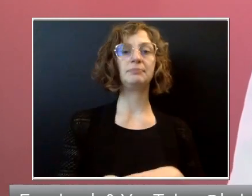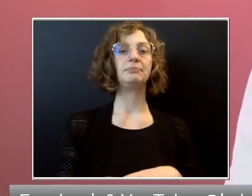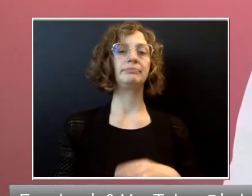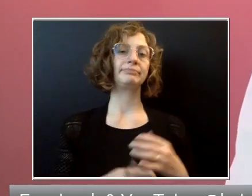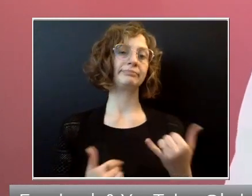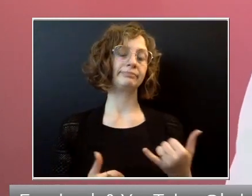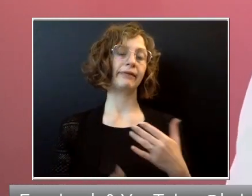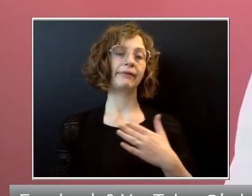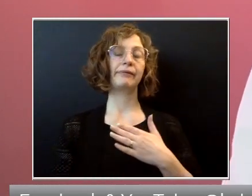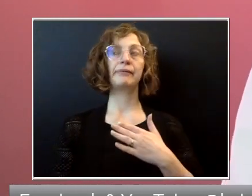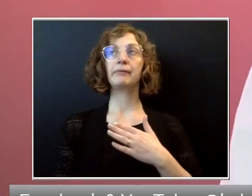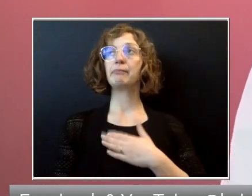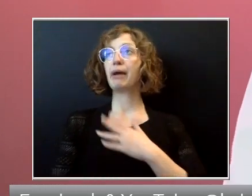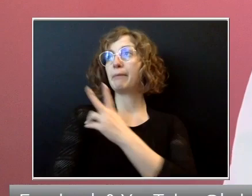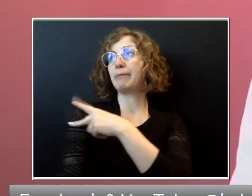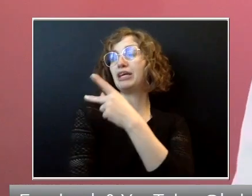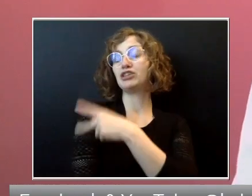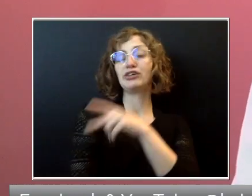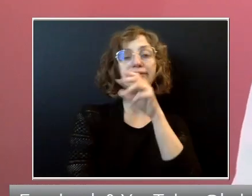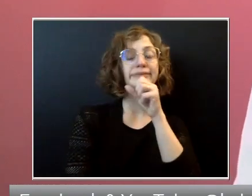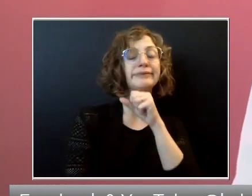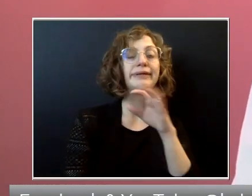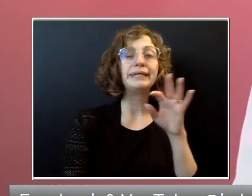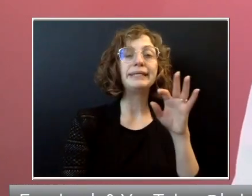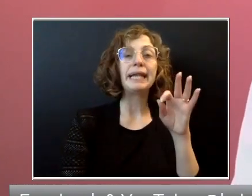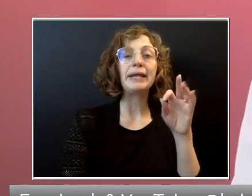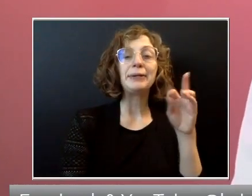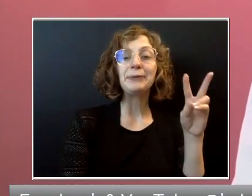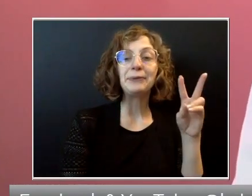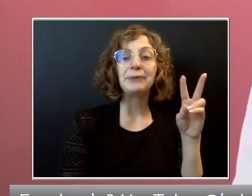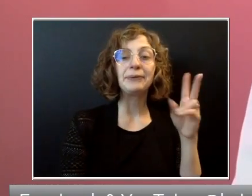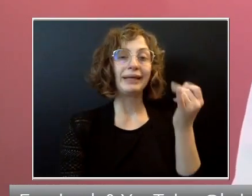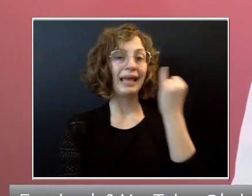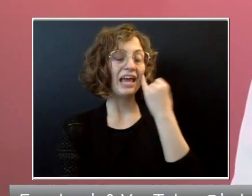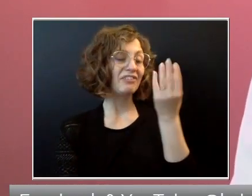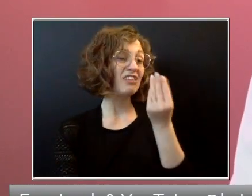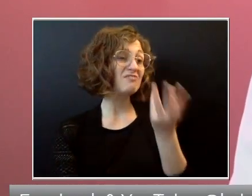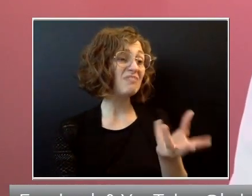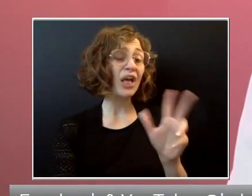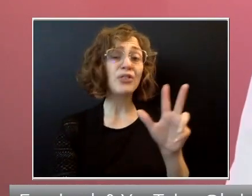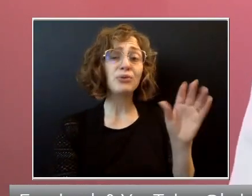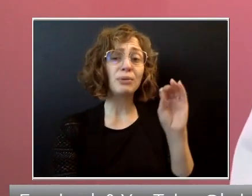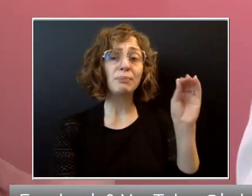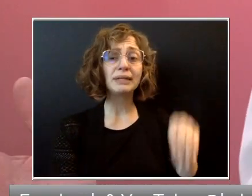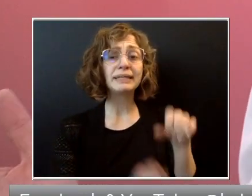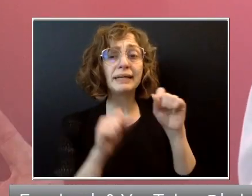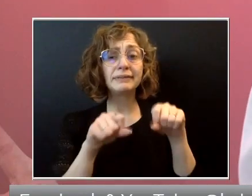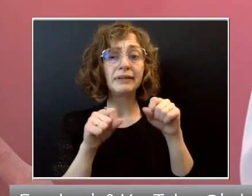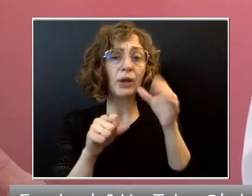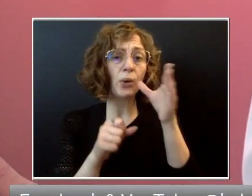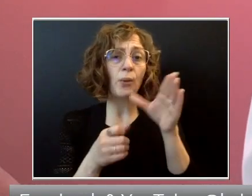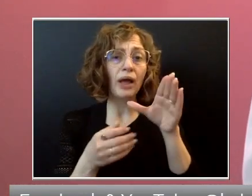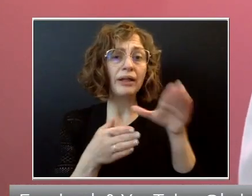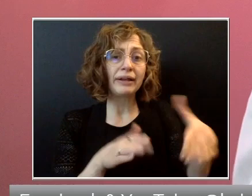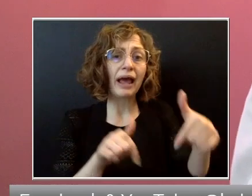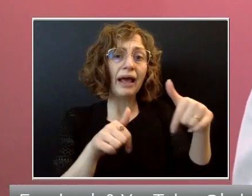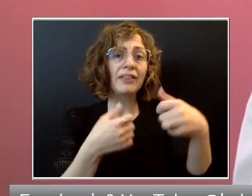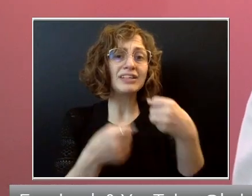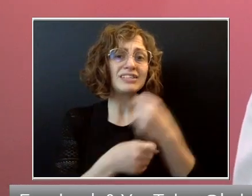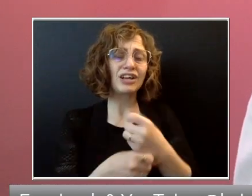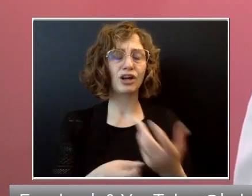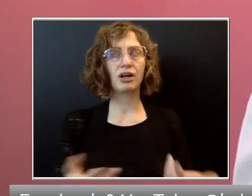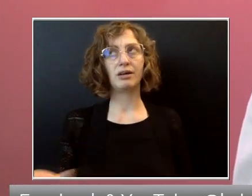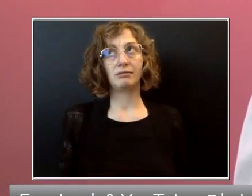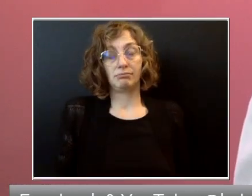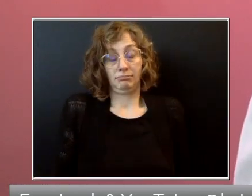patients, there's a 3% chance you're going to die this year, that's going to be the best news they've